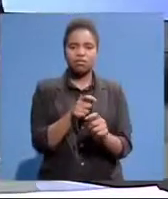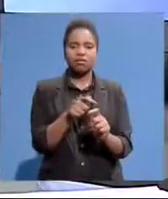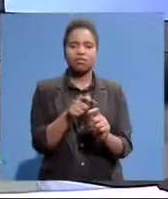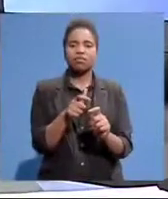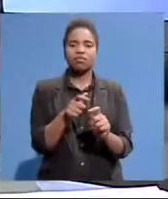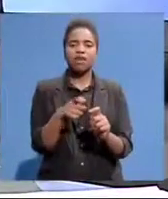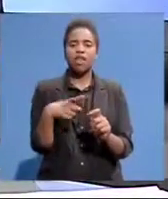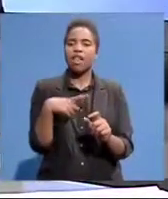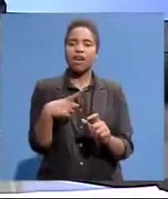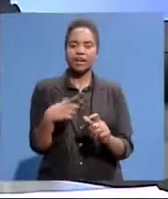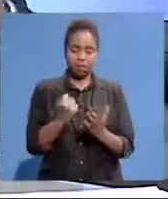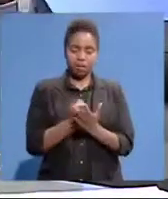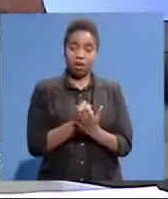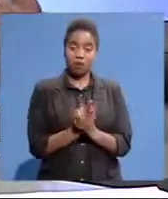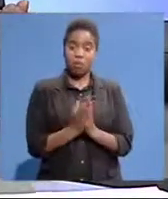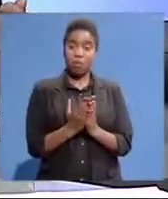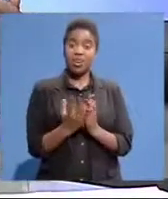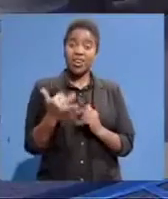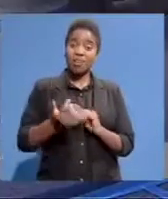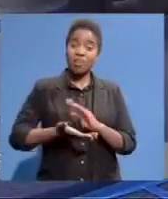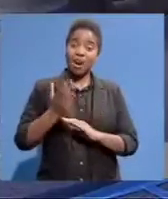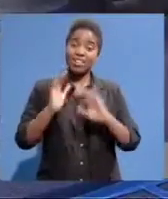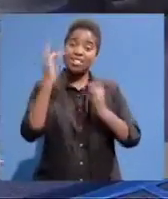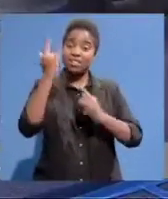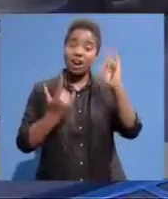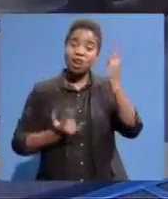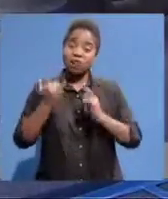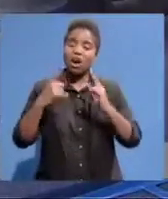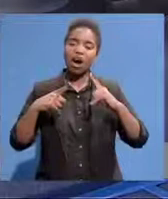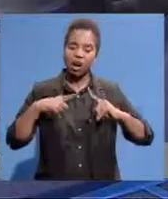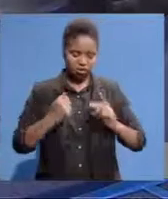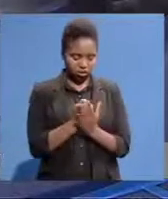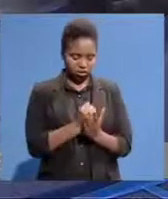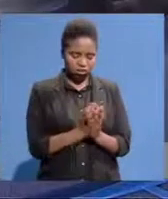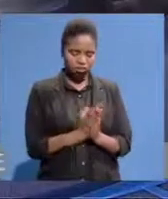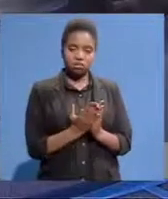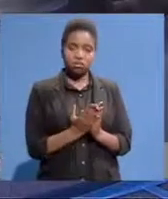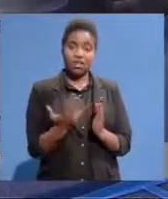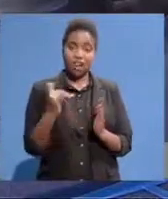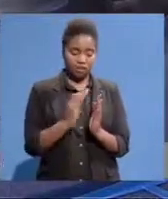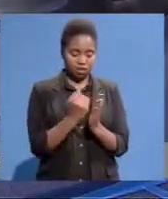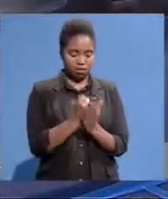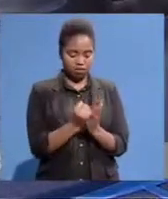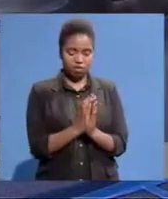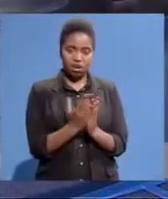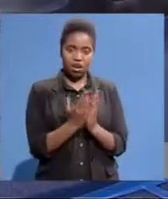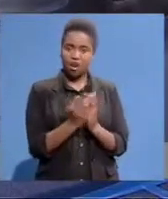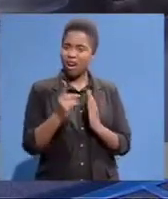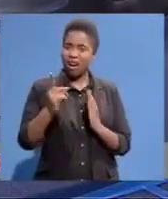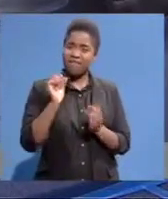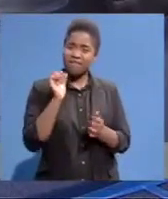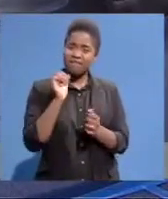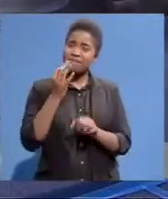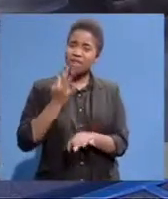pass. You know, you don't carry a pass, you walk to school, and you see your father has been arrested